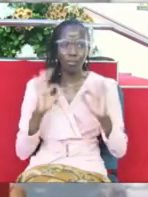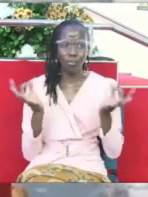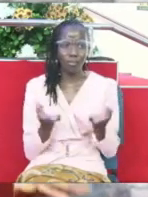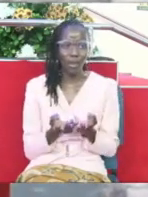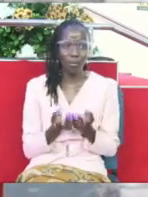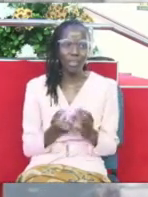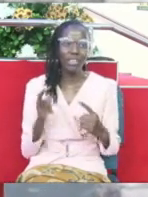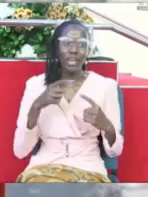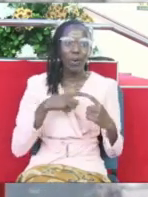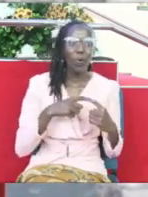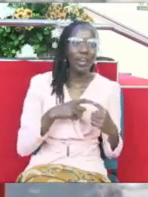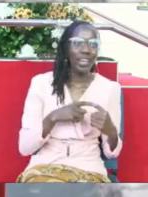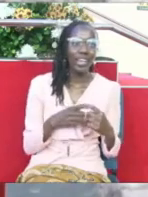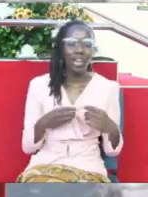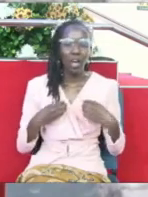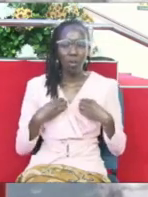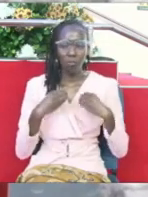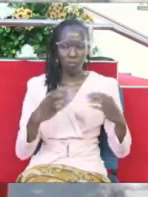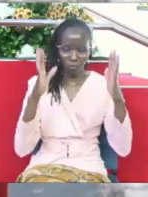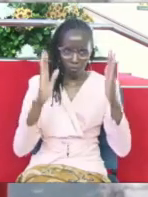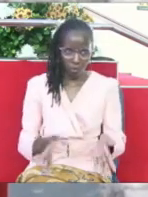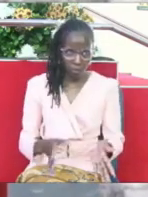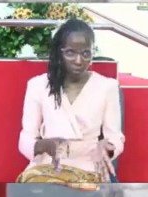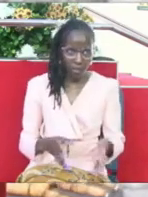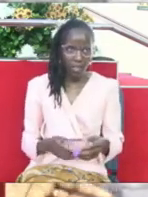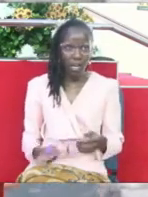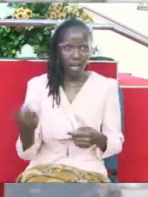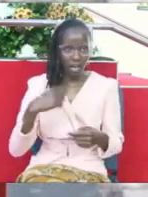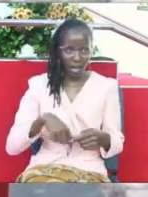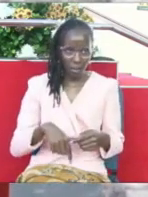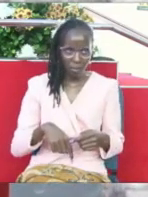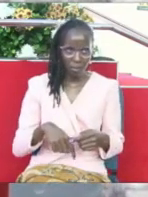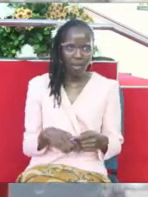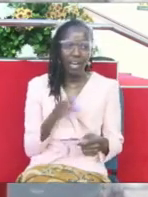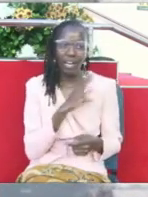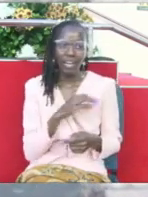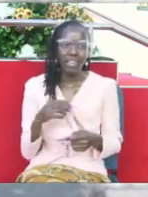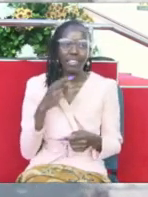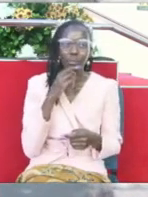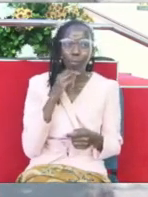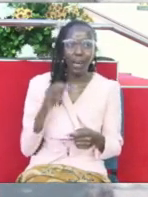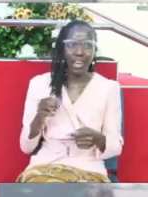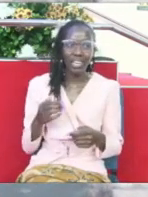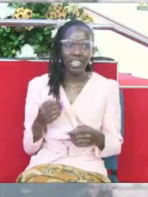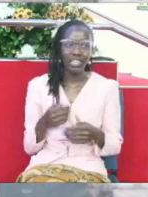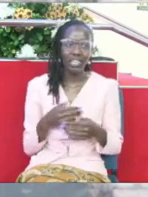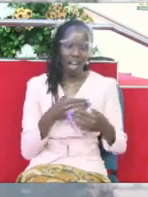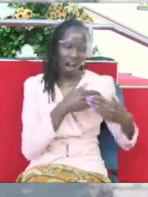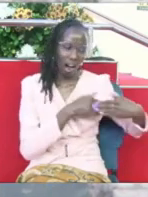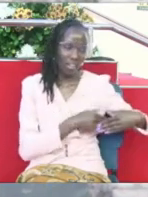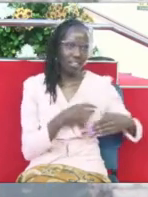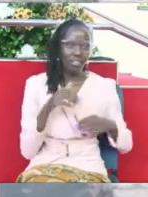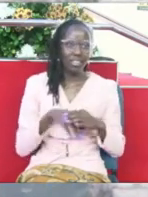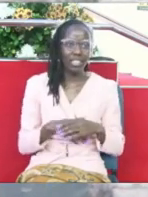Now Amen. That was what used to happen in those days. The guy would come And the Israelites would scamper for